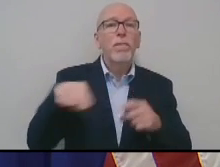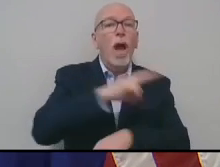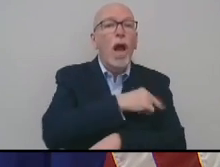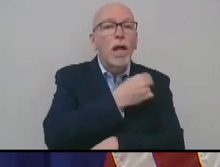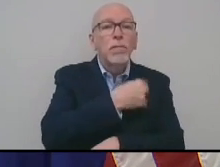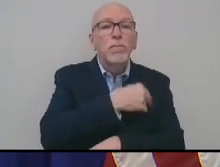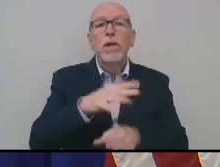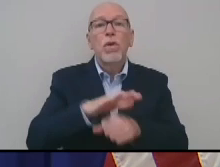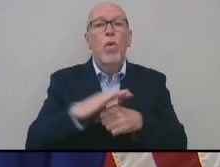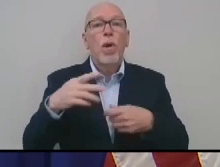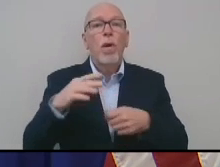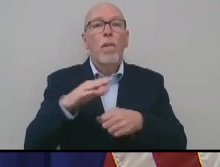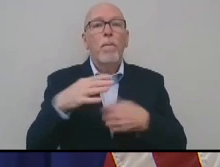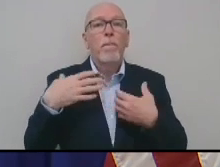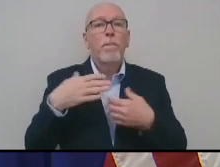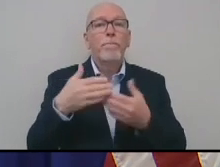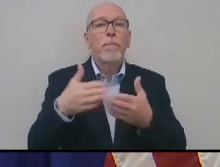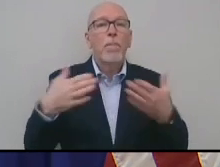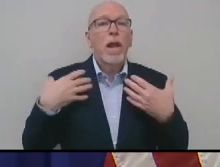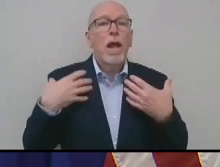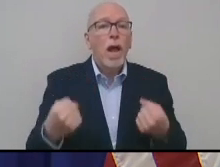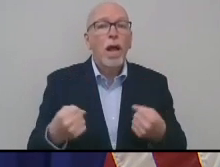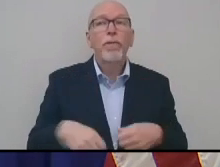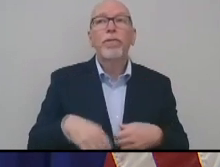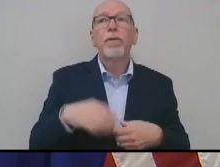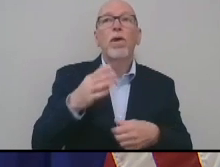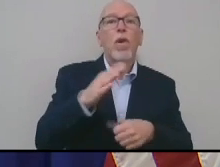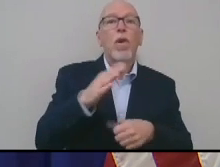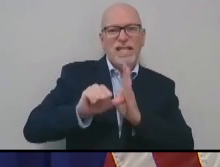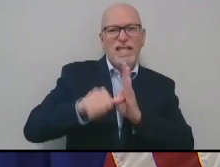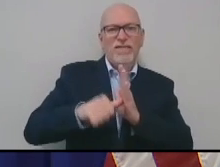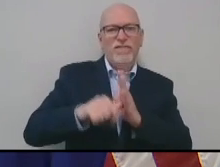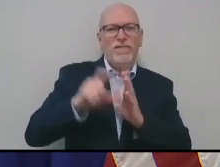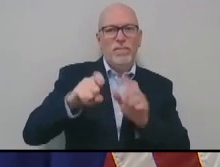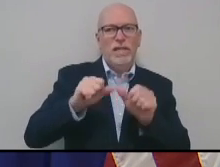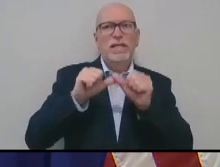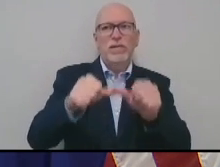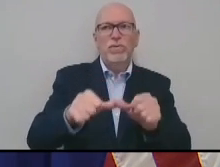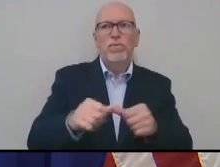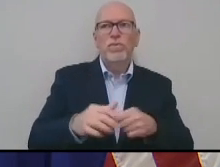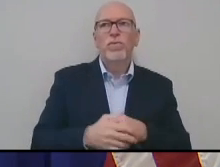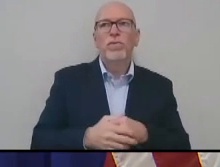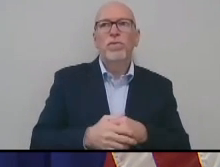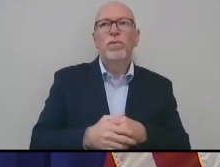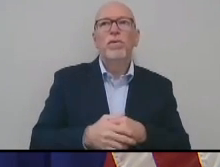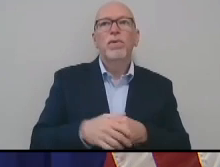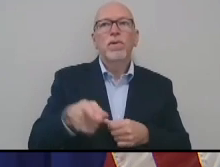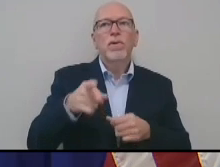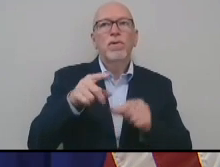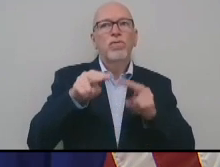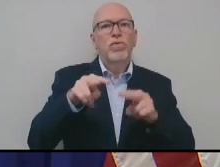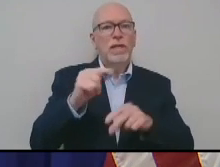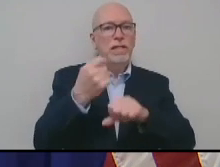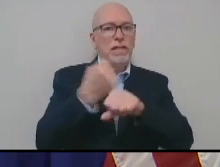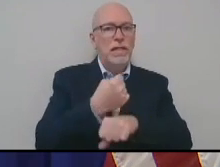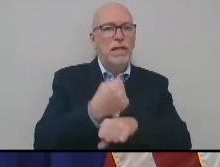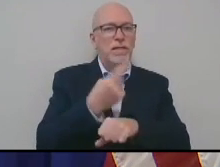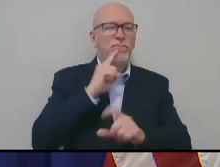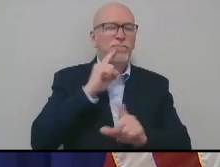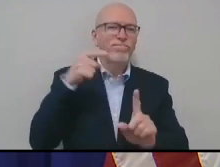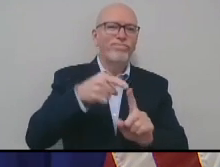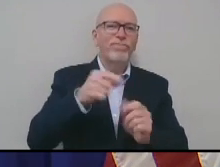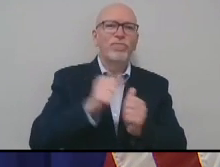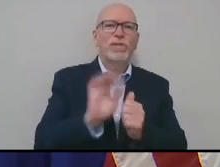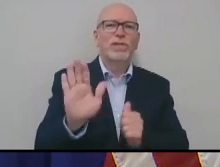health, and elected officials were all engaged in the conversation, and is looking at the data specific to their